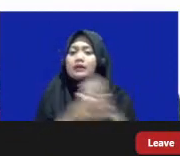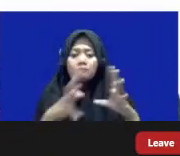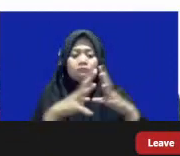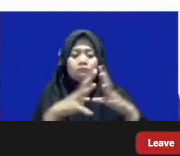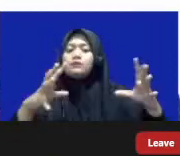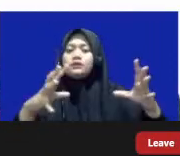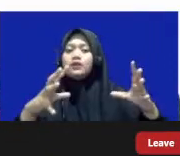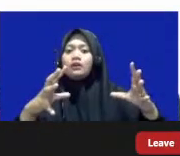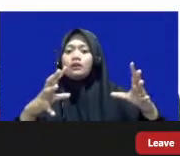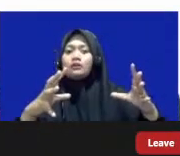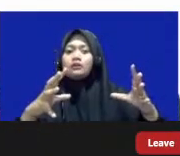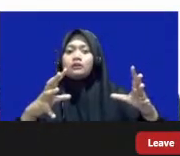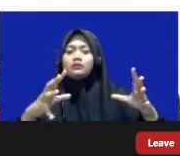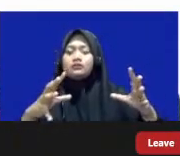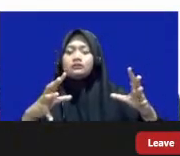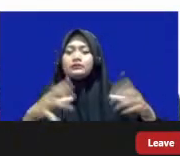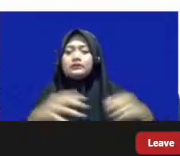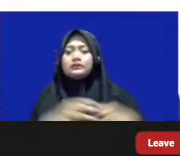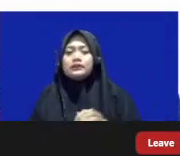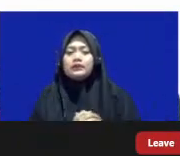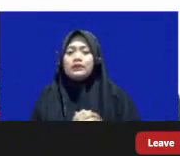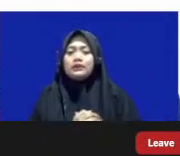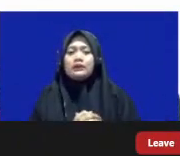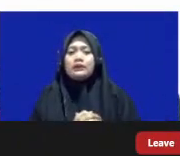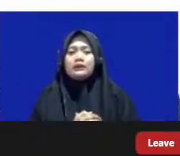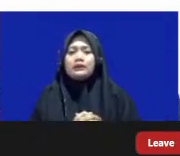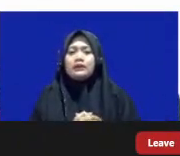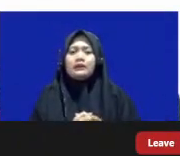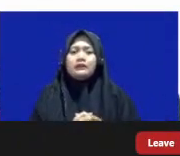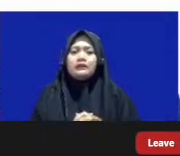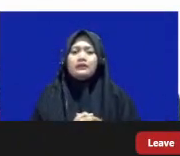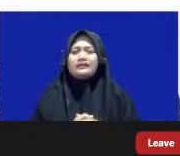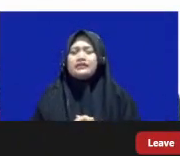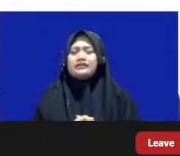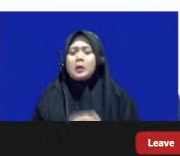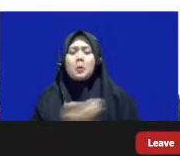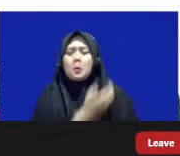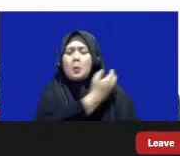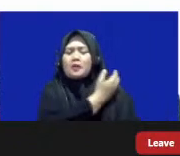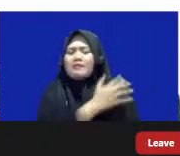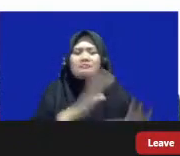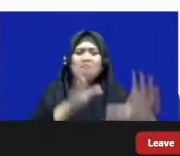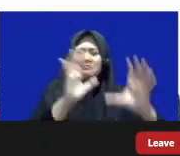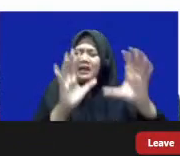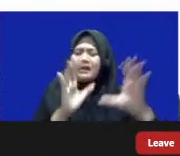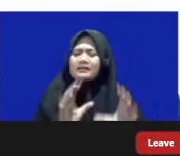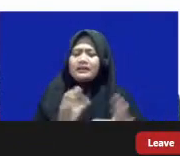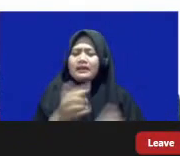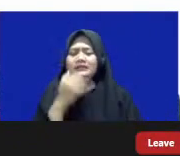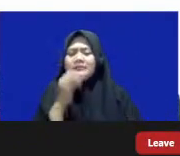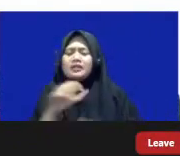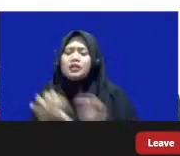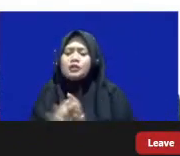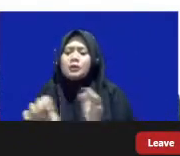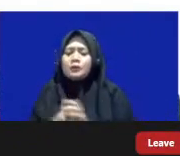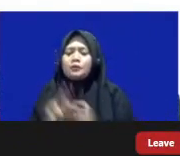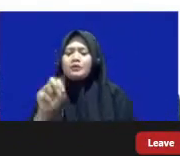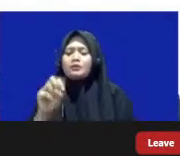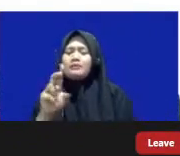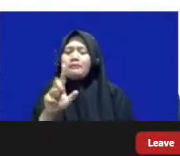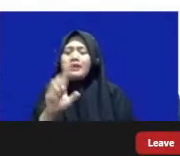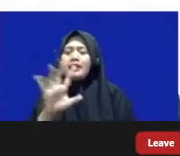The 1970 cyclone in Bangladesh killed an estimated 300,000 to 500,000 people.